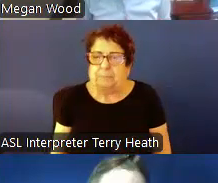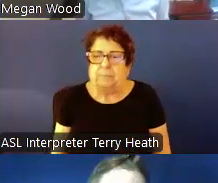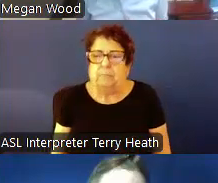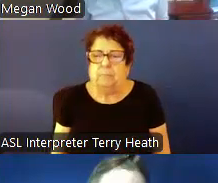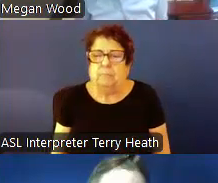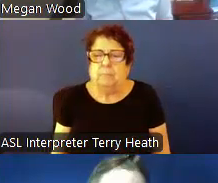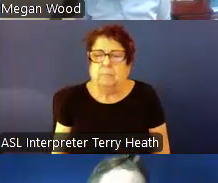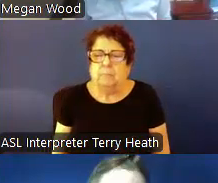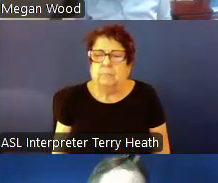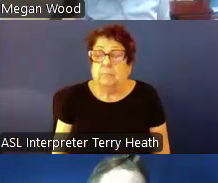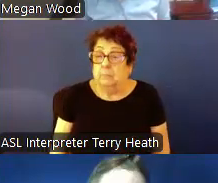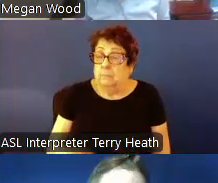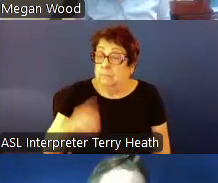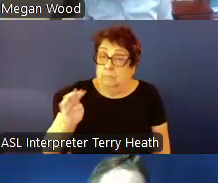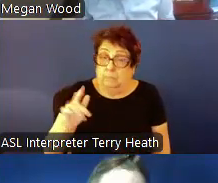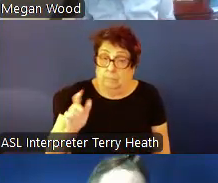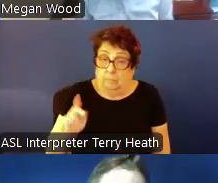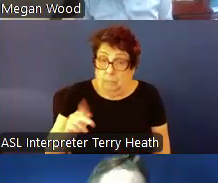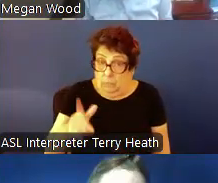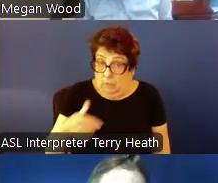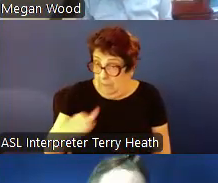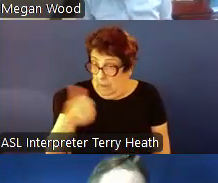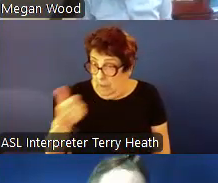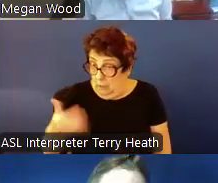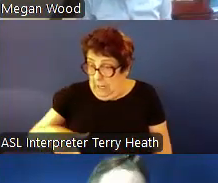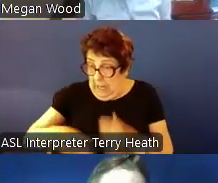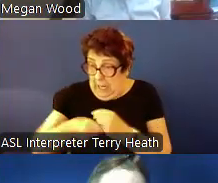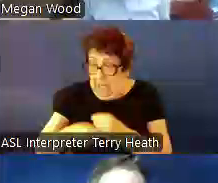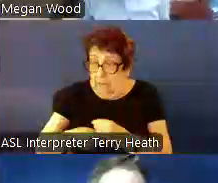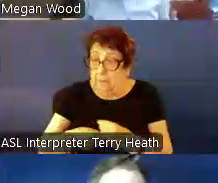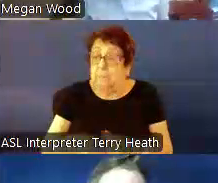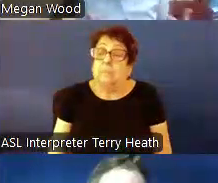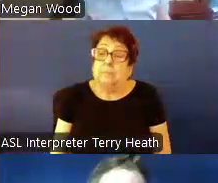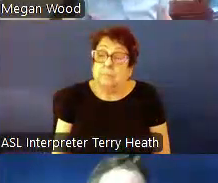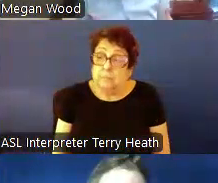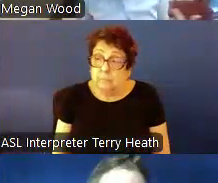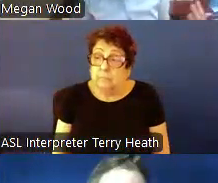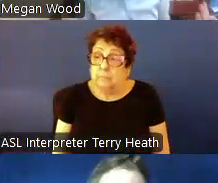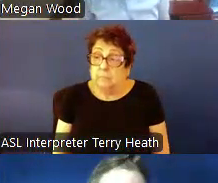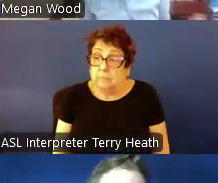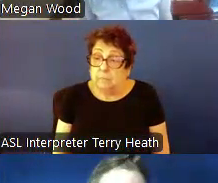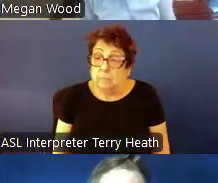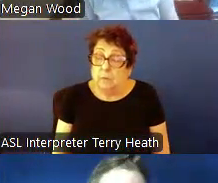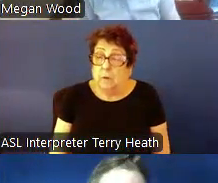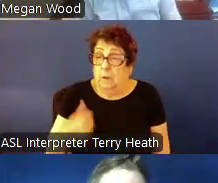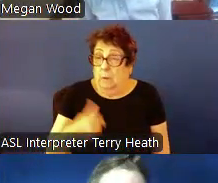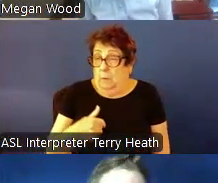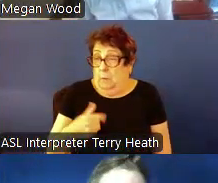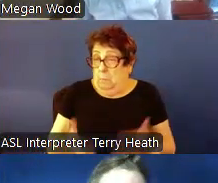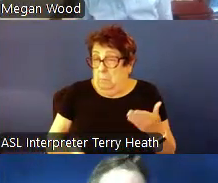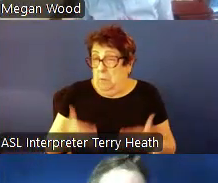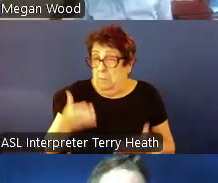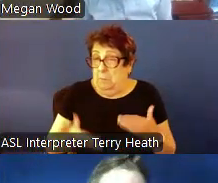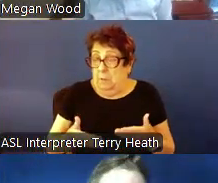the relationship that we have right now, we probably were each spending time